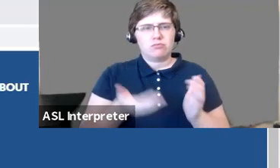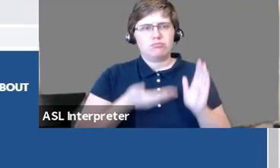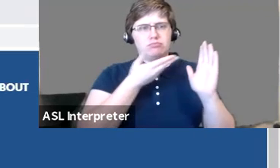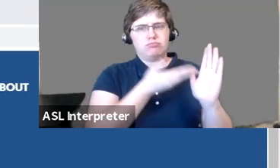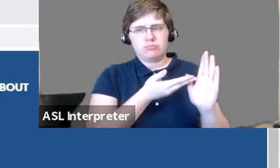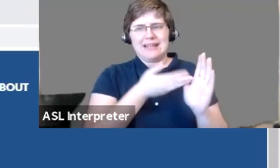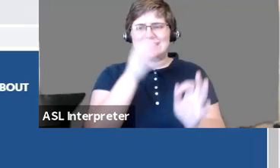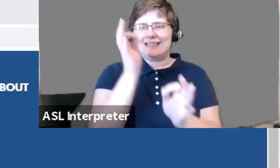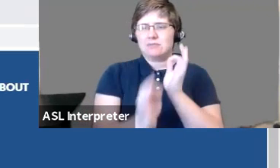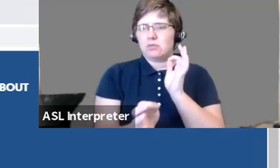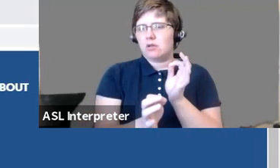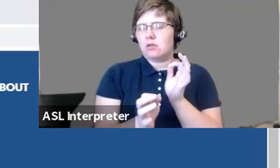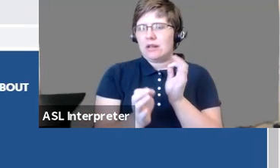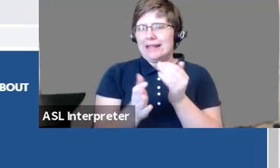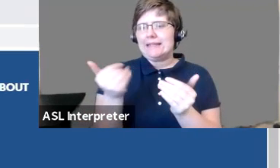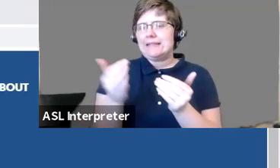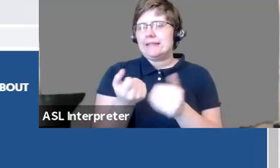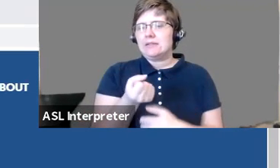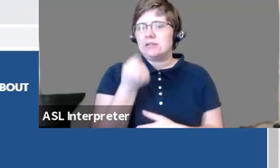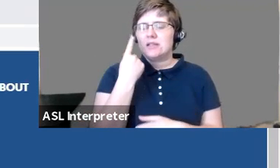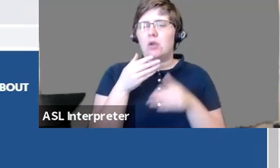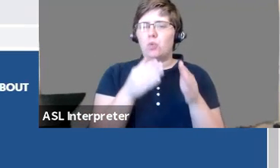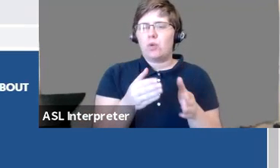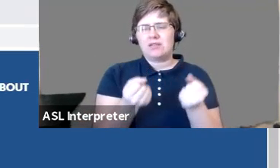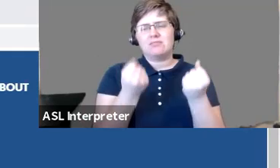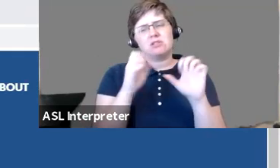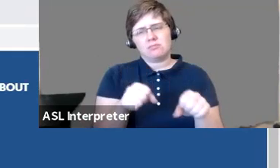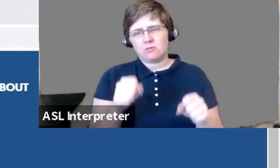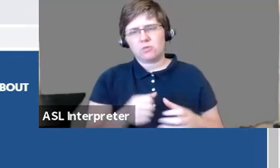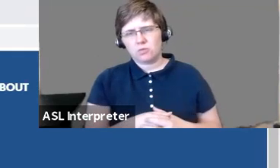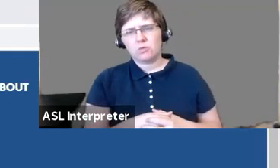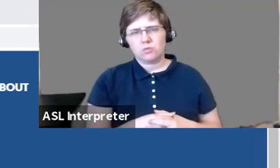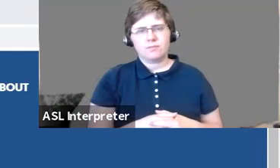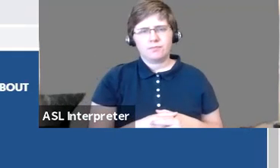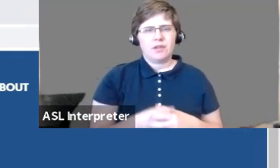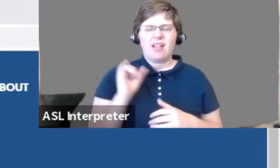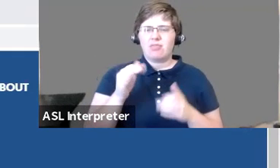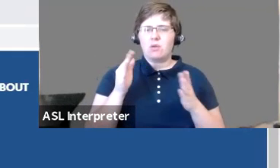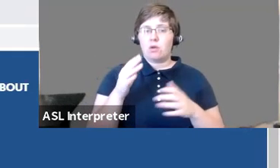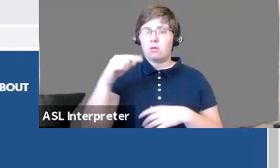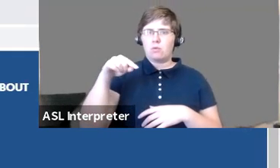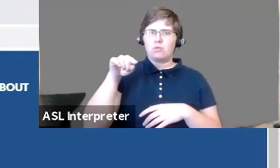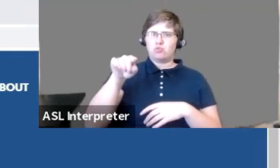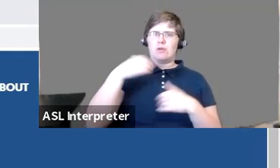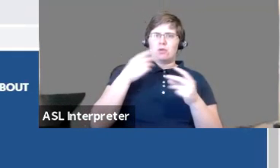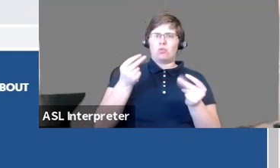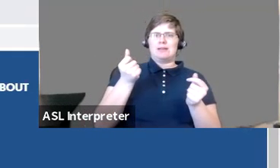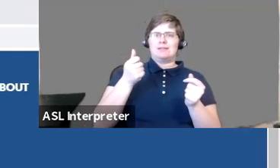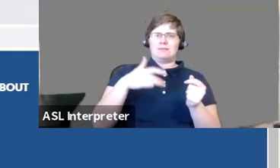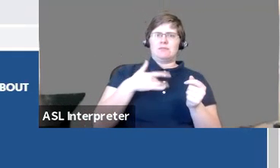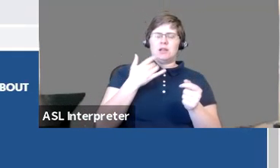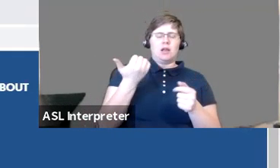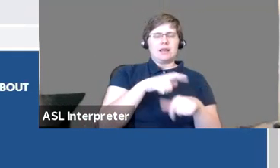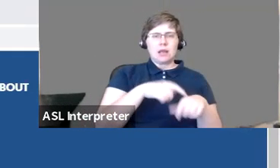as simple and easy to understand a way as possible, so that you can get a quick sense anytime you have a